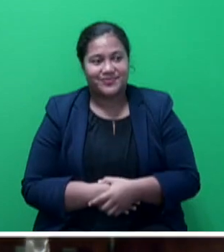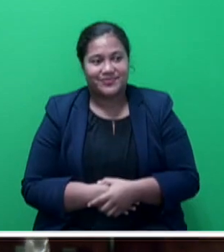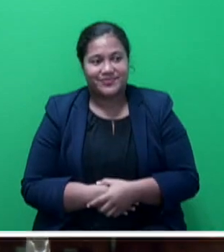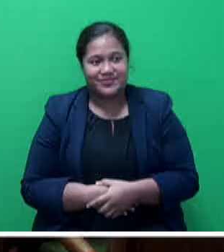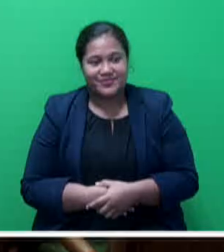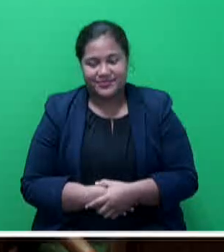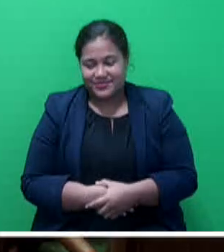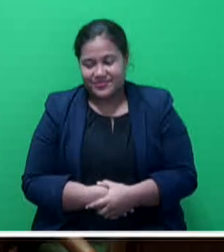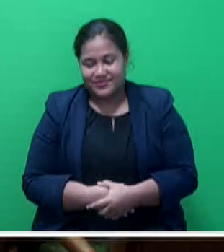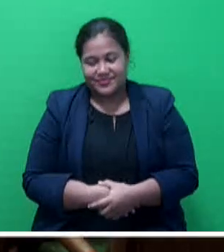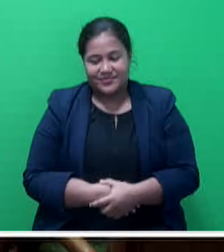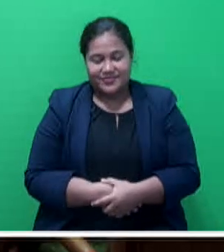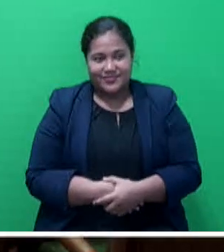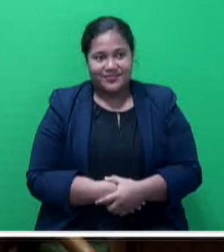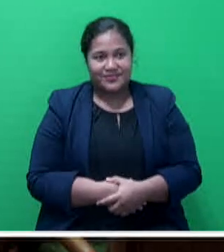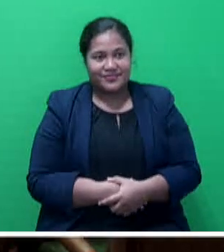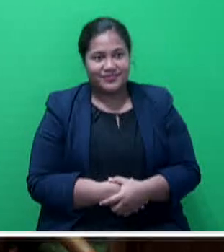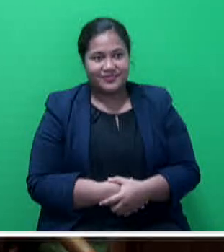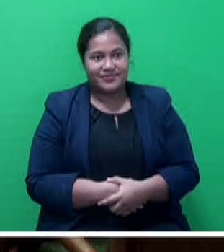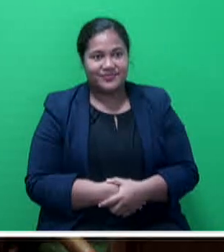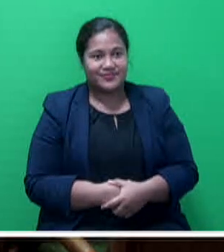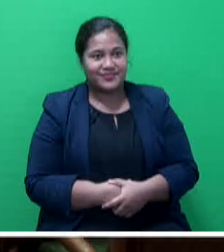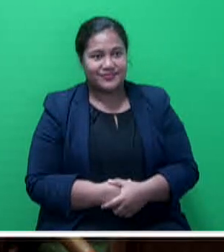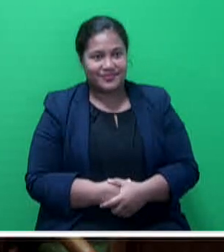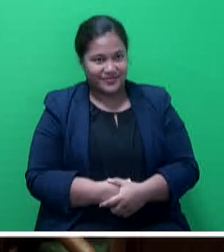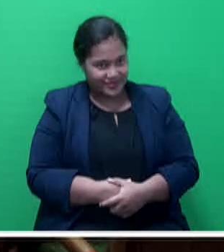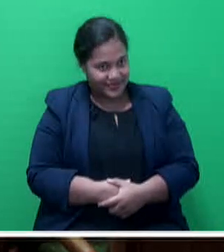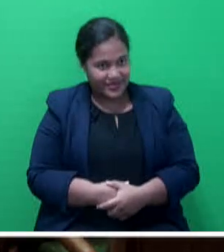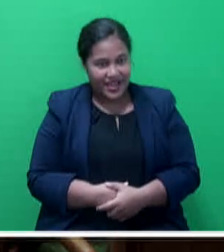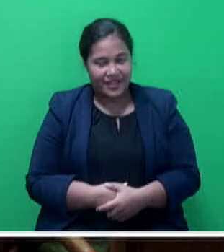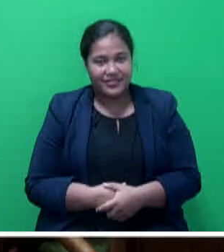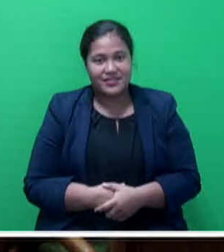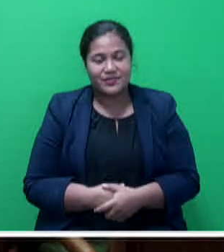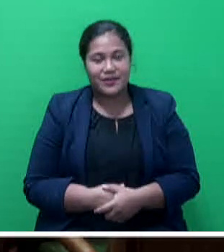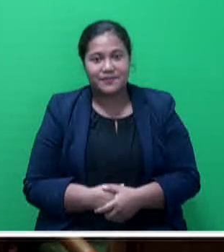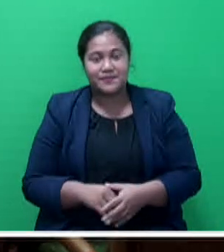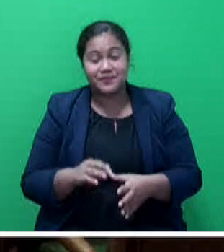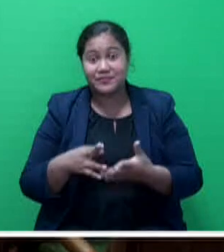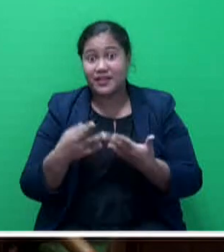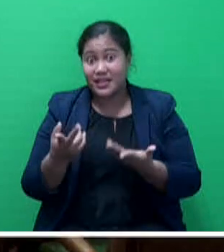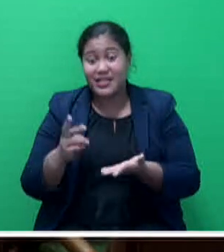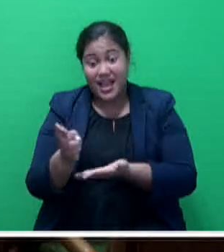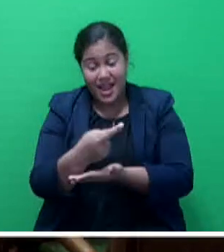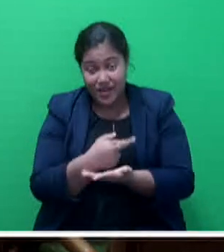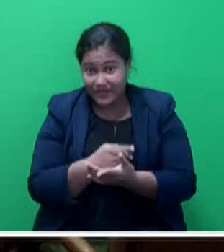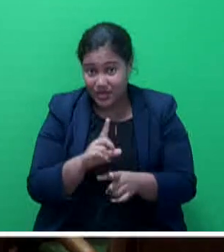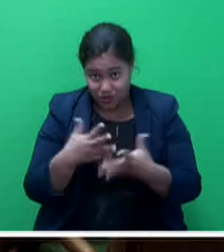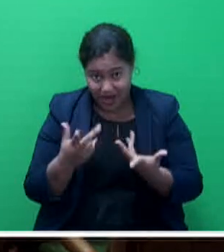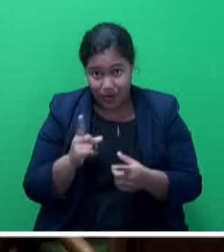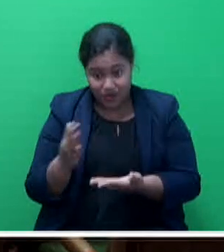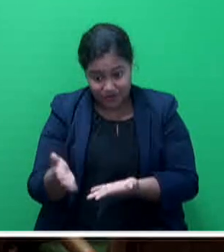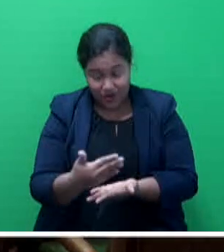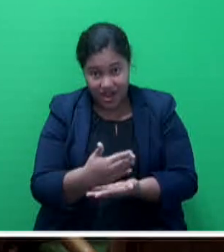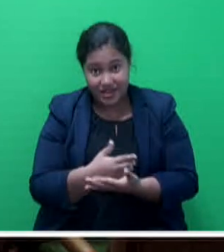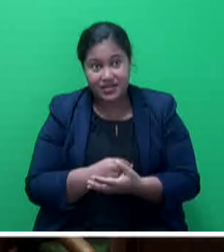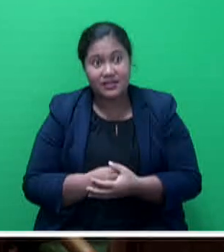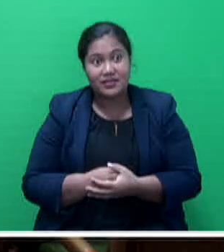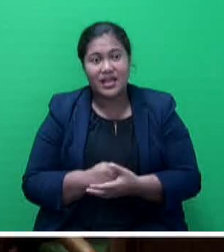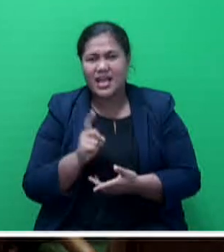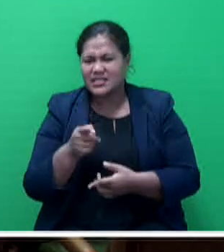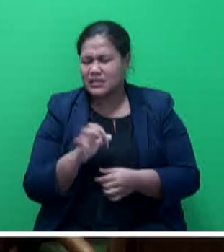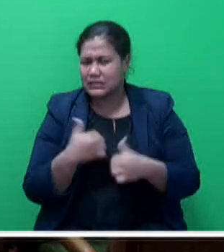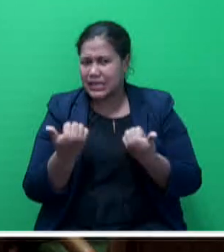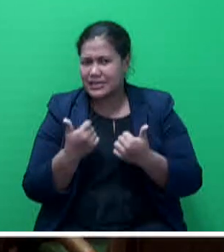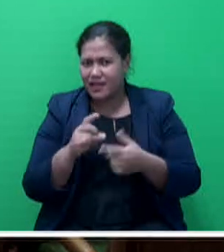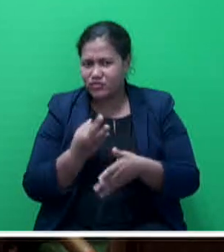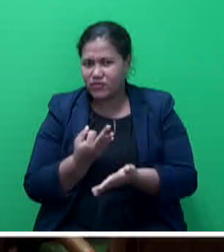Thank you. Honourable Moikula, you have the floor. The revenue that we are currently collecting, is that enough to